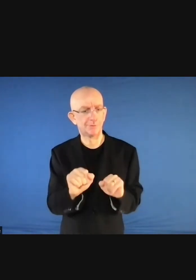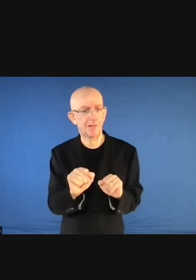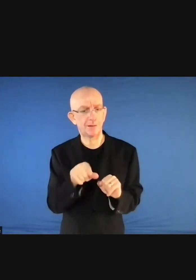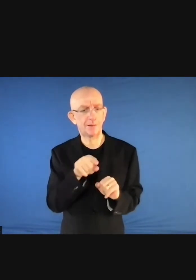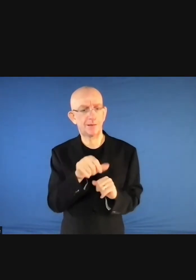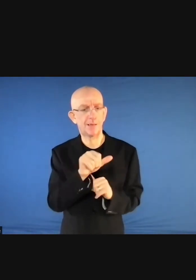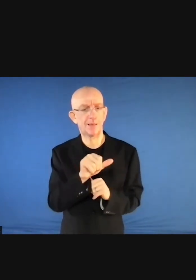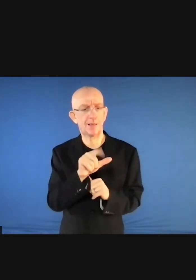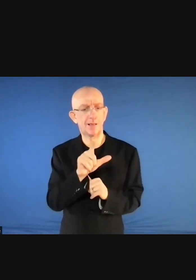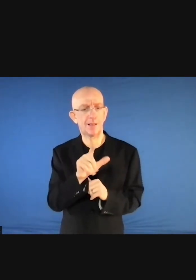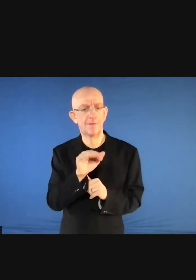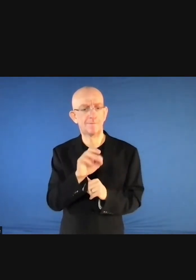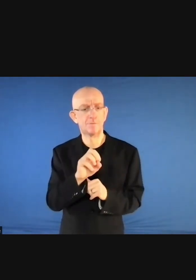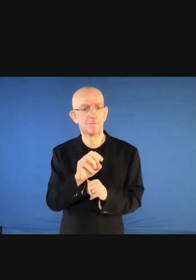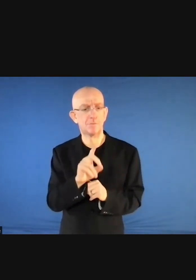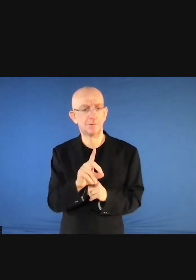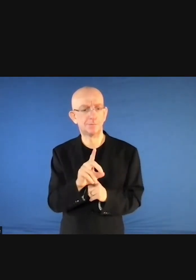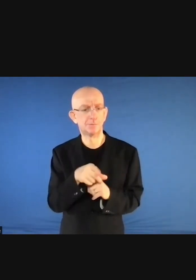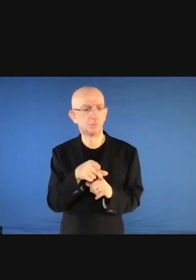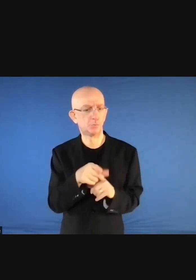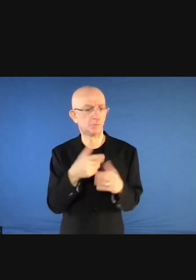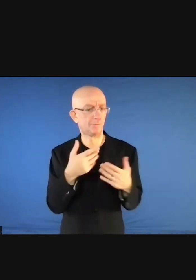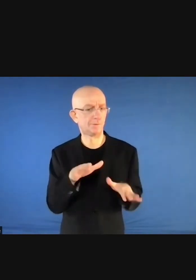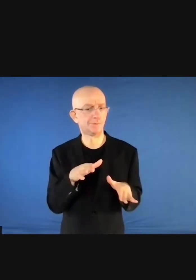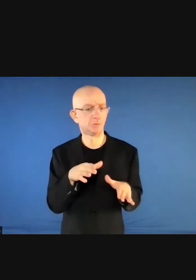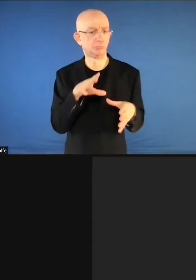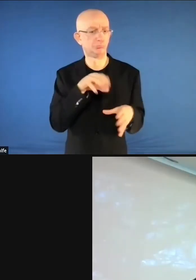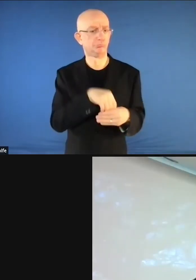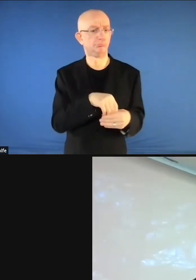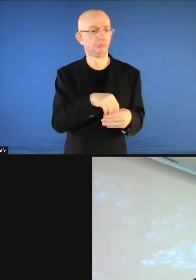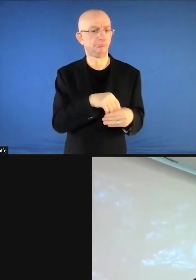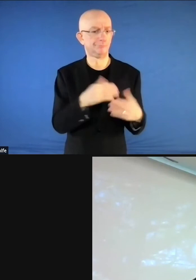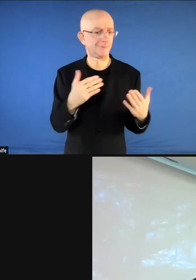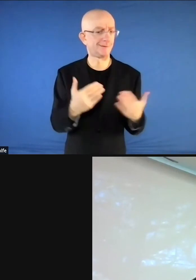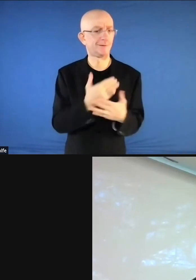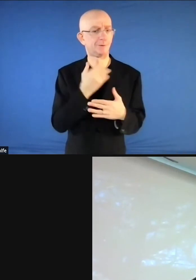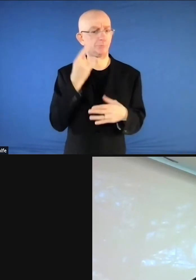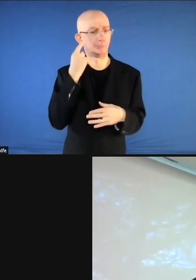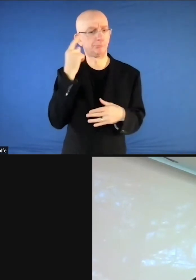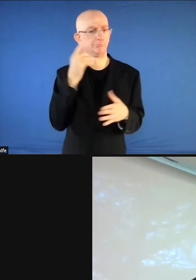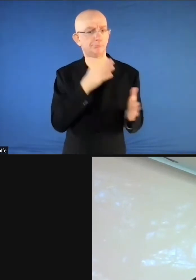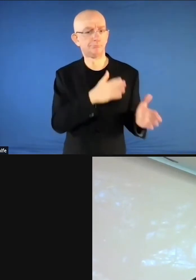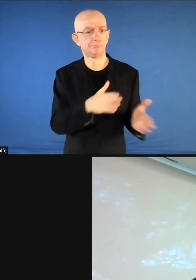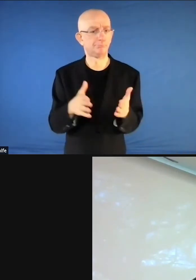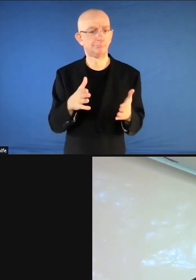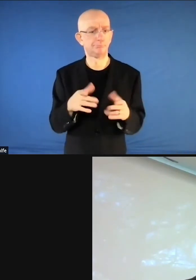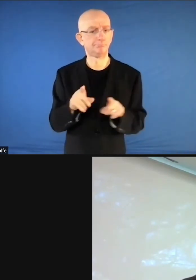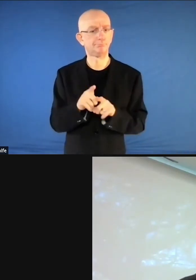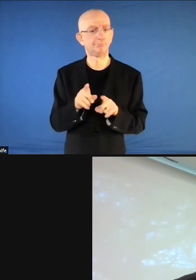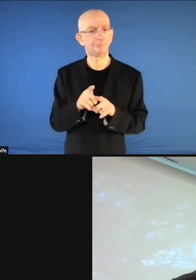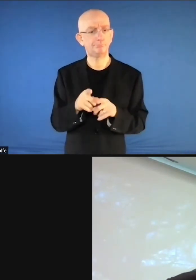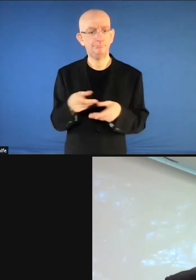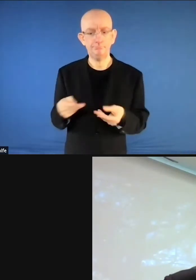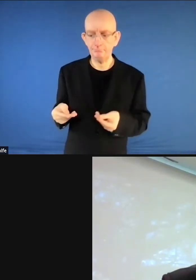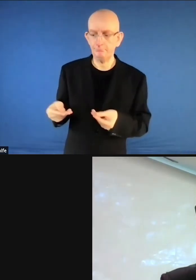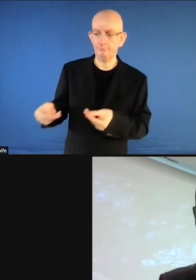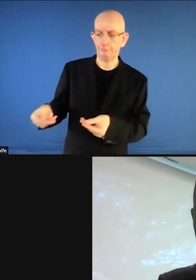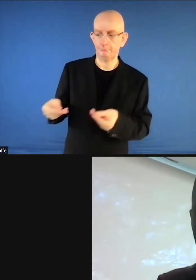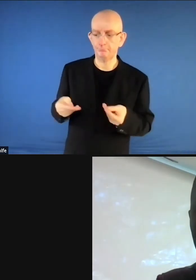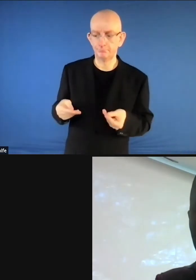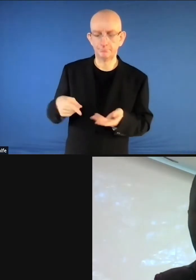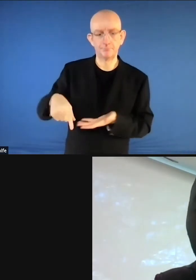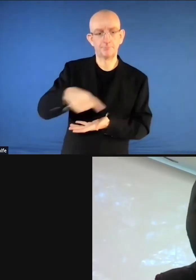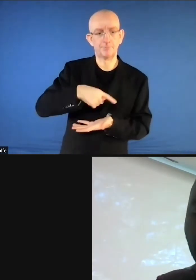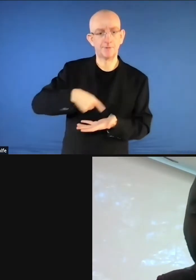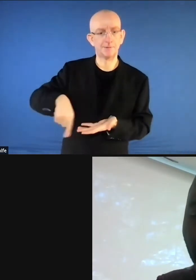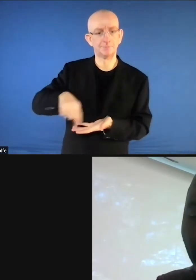Share the Platform, which focuses in particular on questions related to the principle of partnership in the IASFM Code of Ethics. What